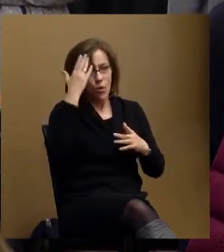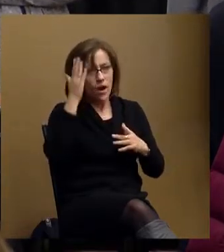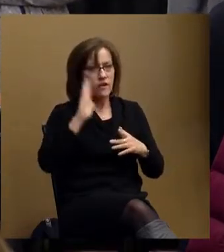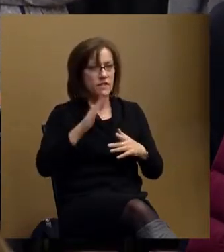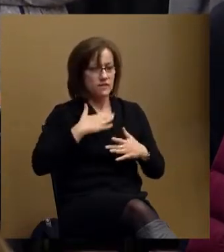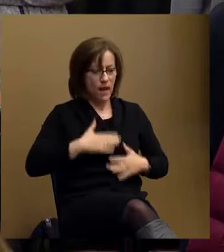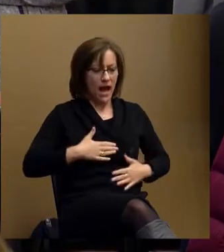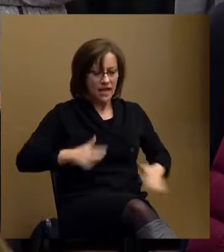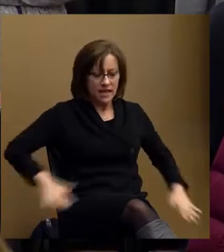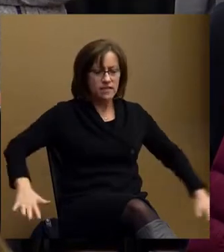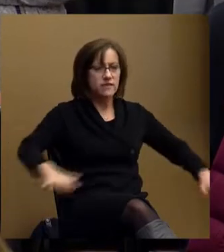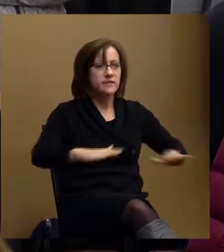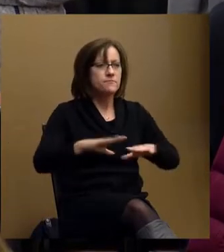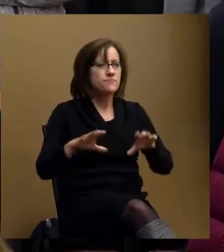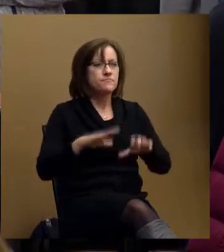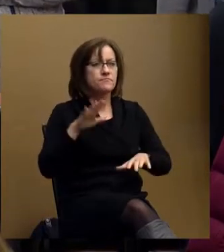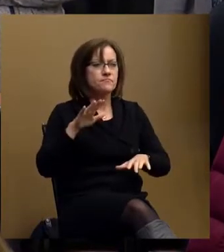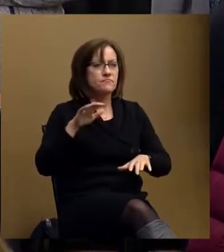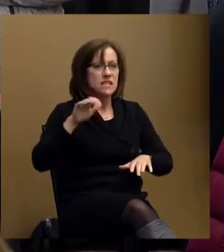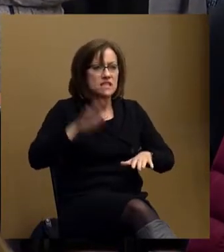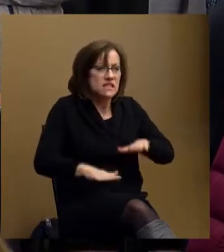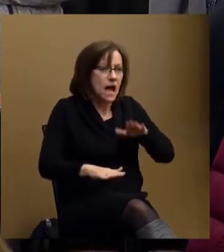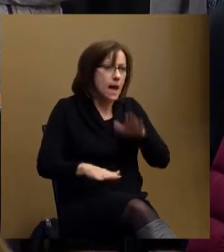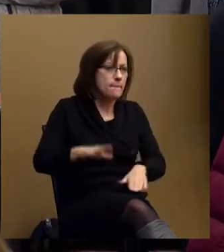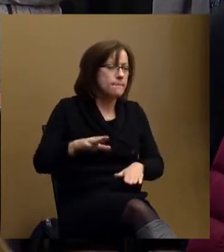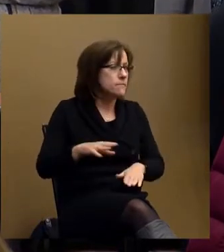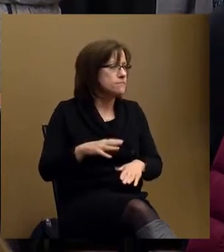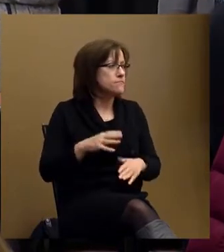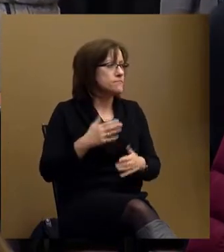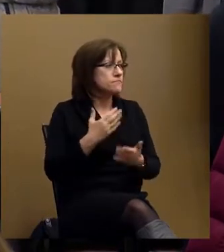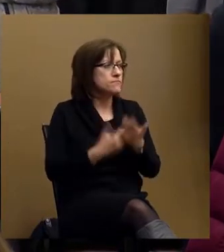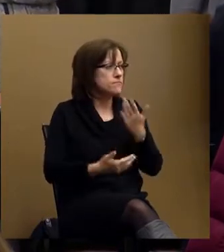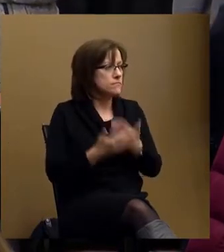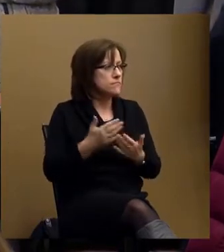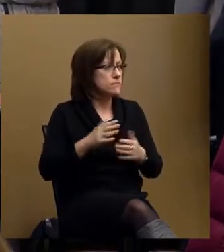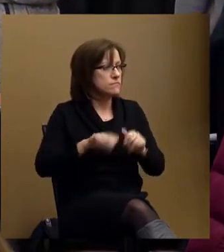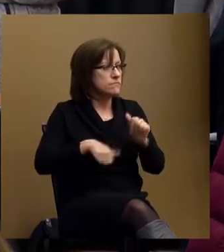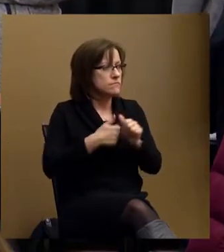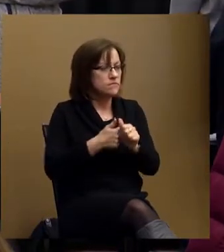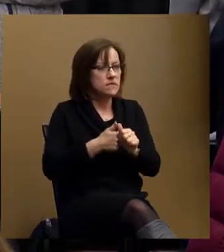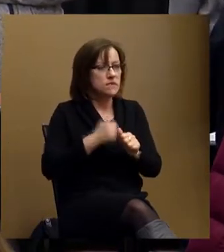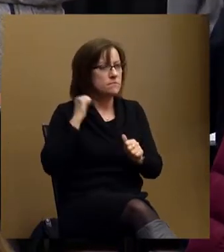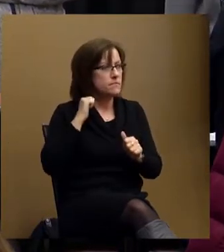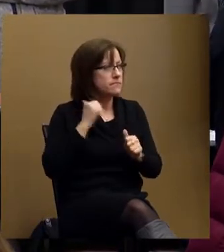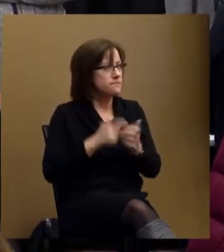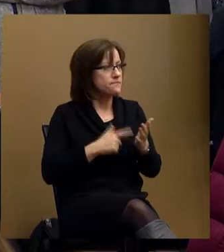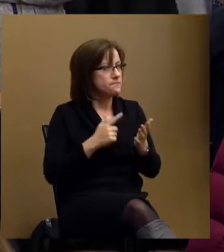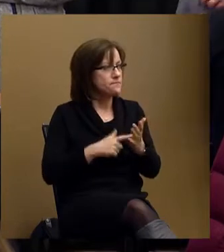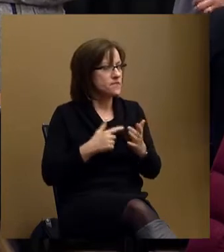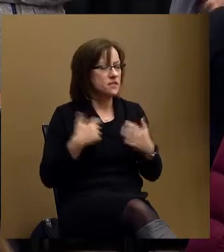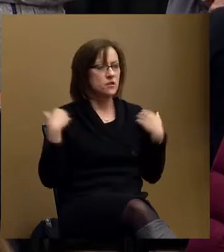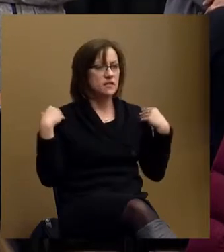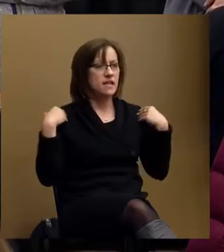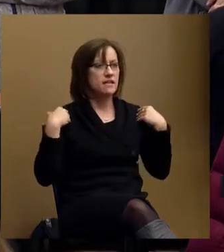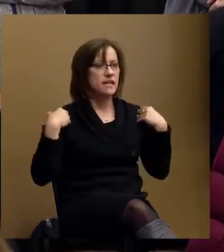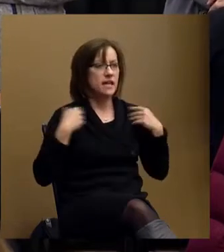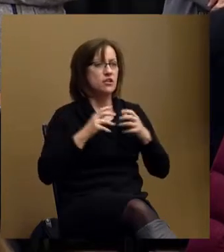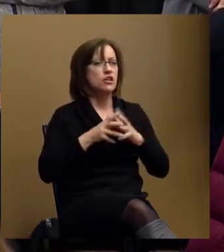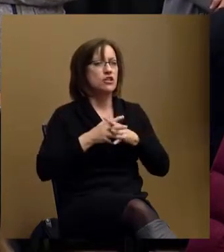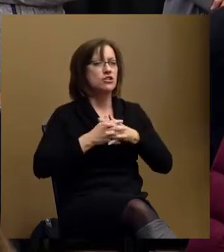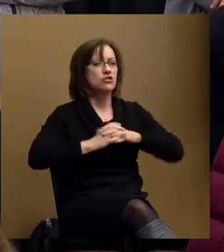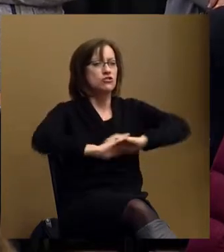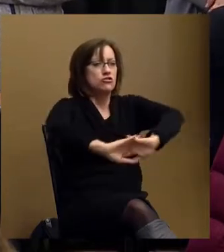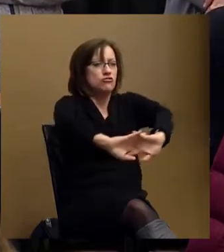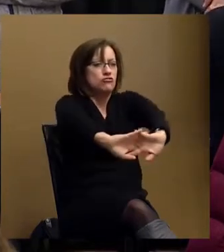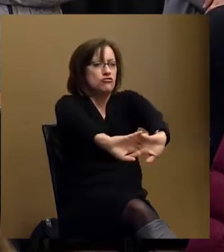he does that stomp. His hands are behind his back sometimes, so he's getting that pressure and stretch in the